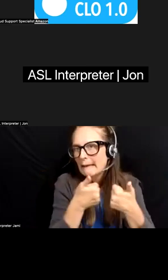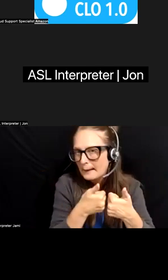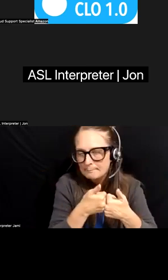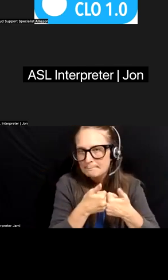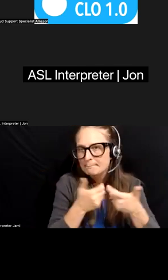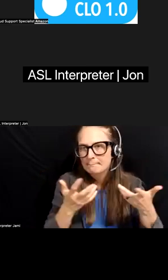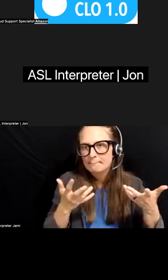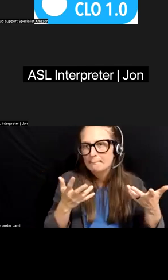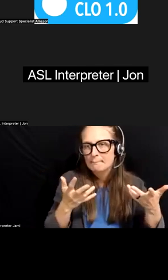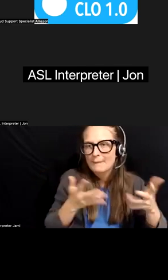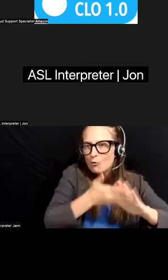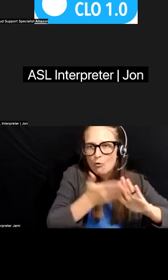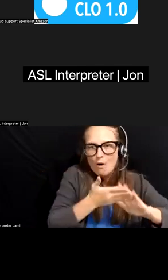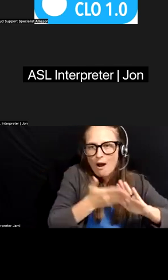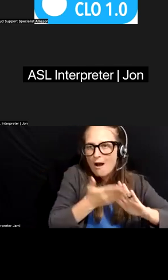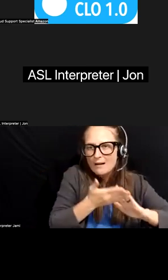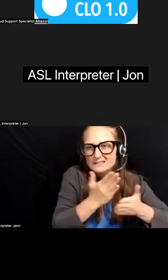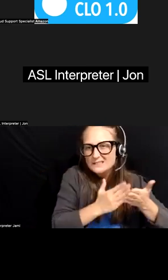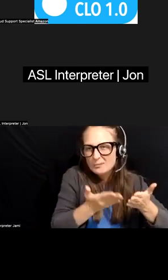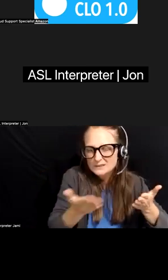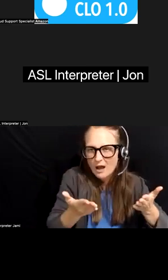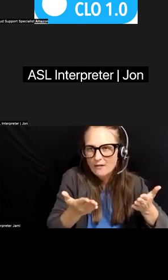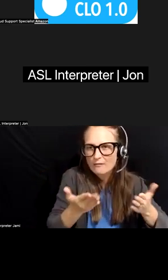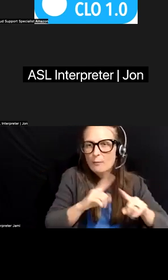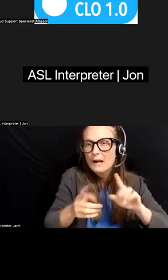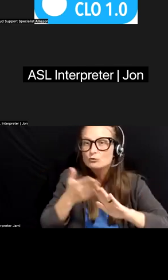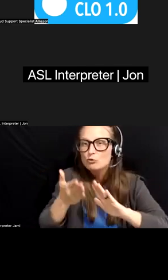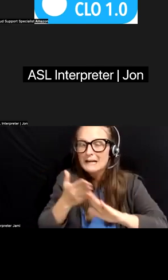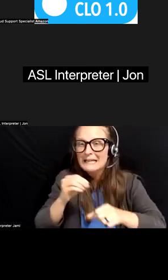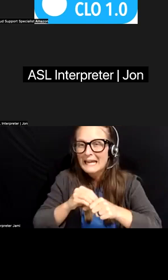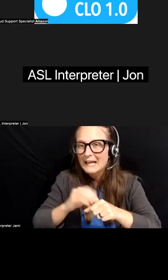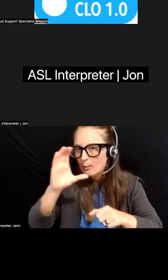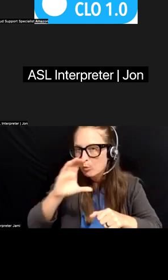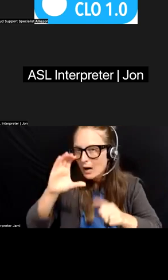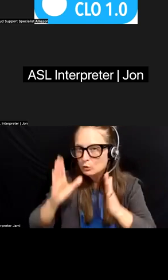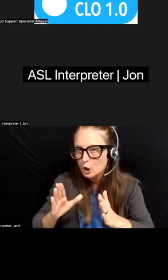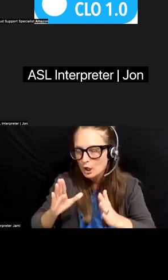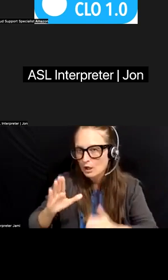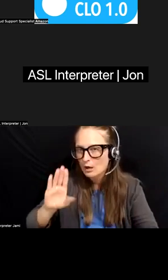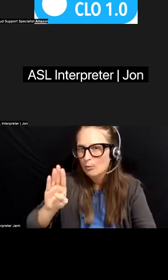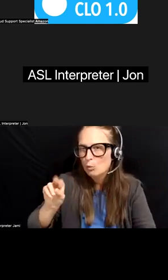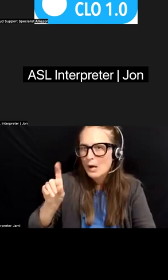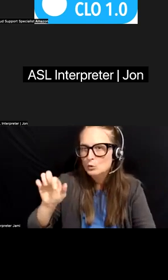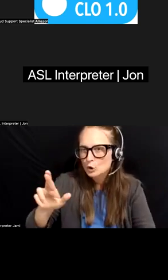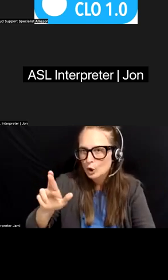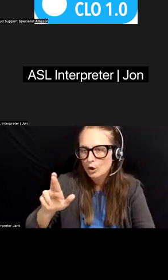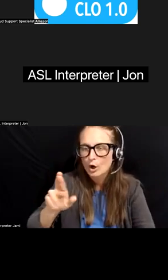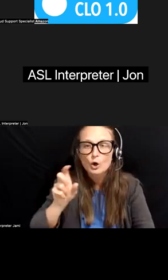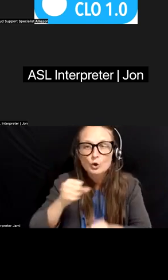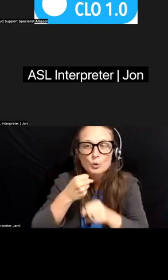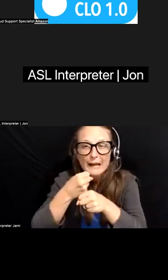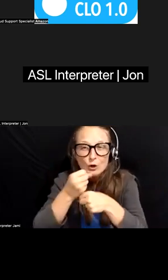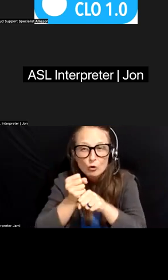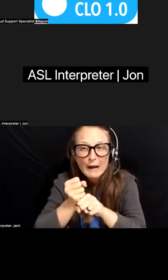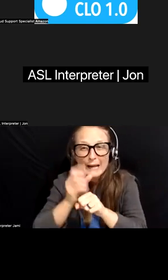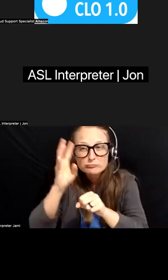some stuff, but it runs in a browser, right? So you could create your own servers